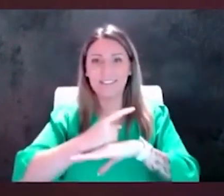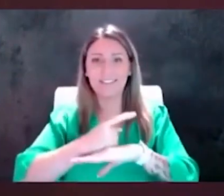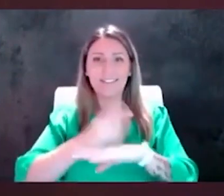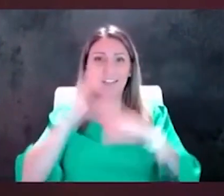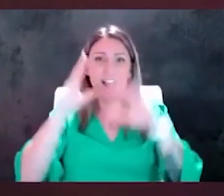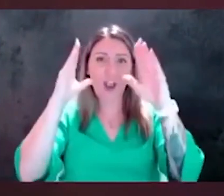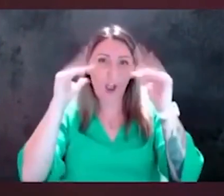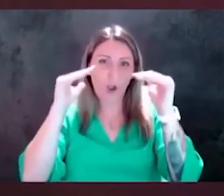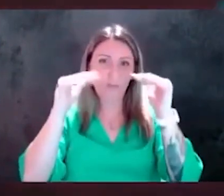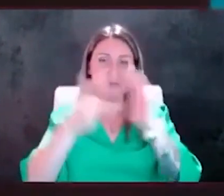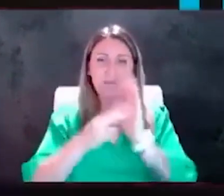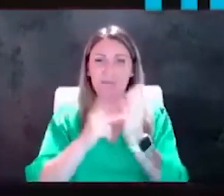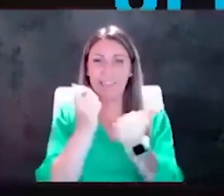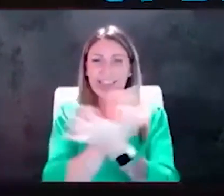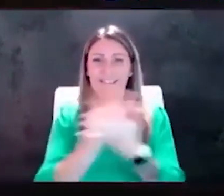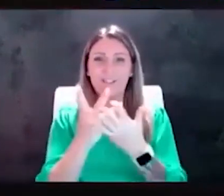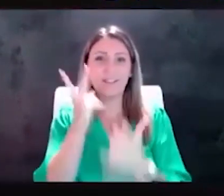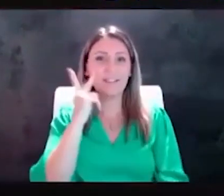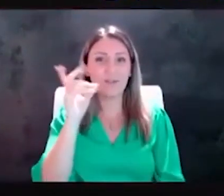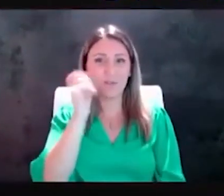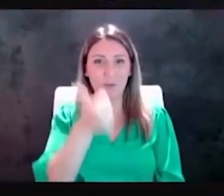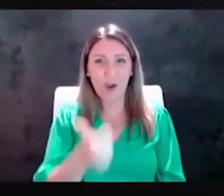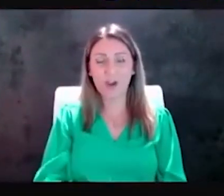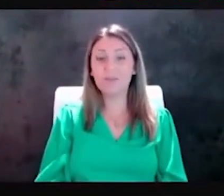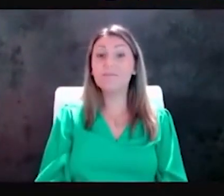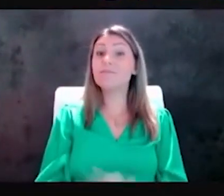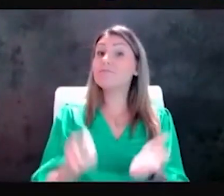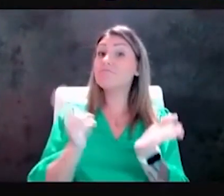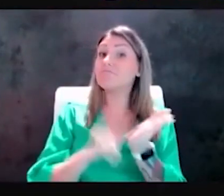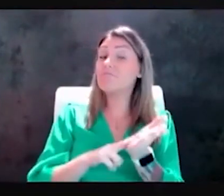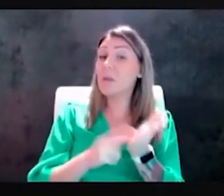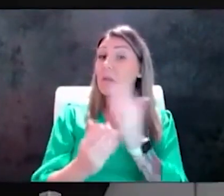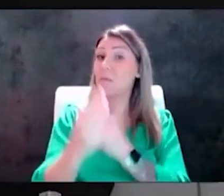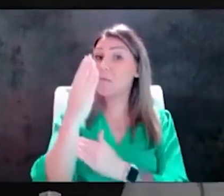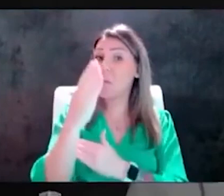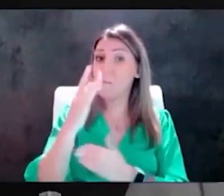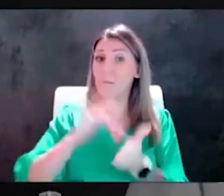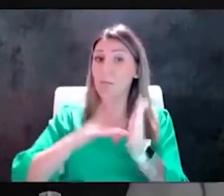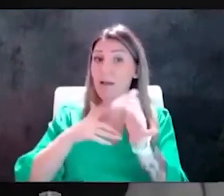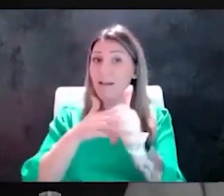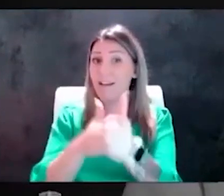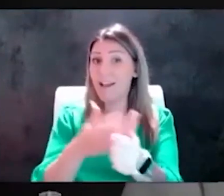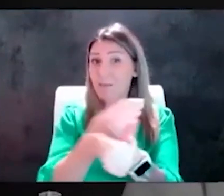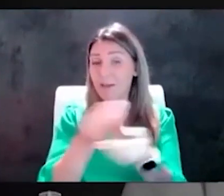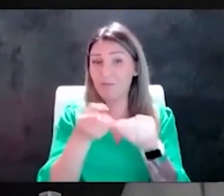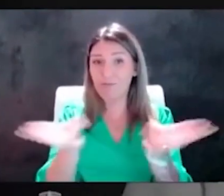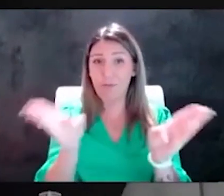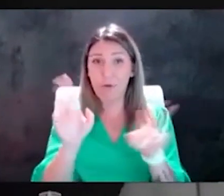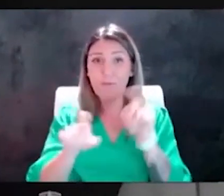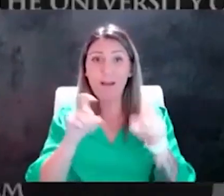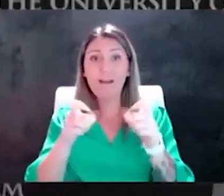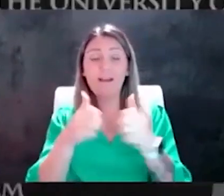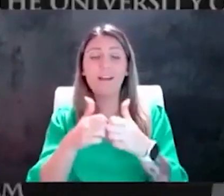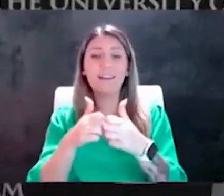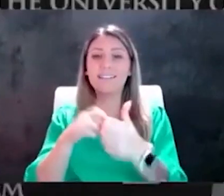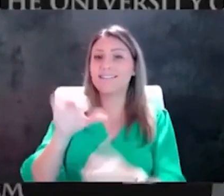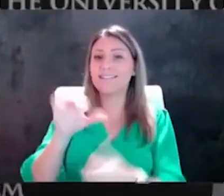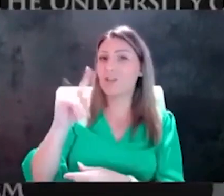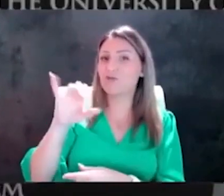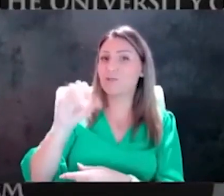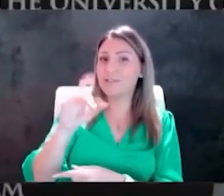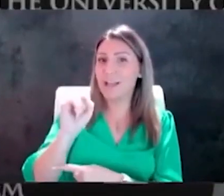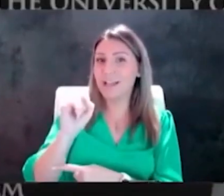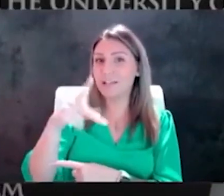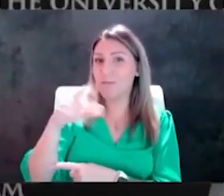everything. We'll see you tomorrow. Subscribe to our morning medical update and open mics with Dr. Stites podcasts.